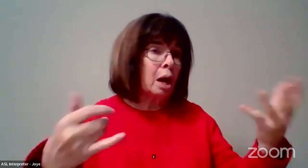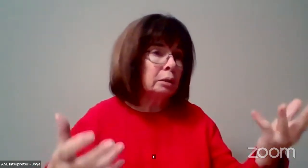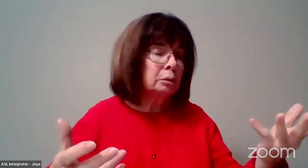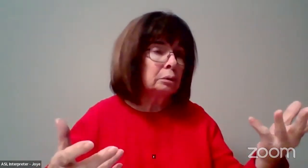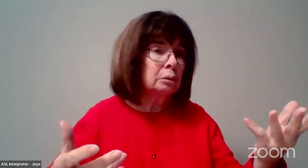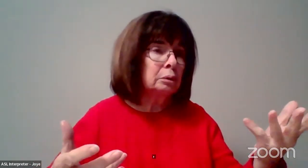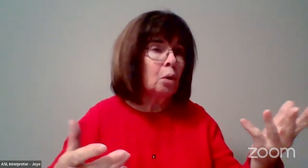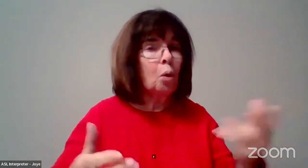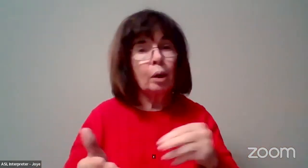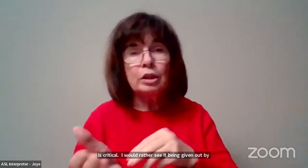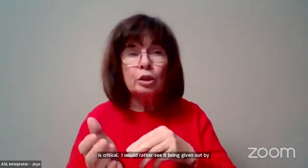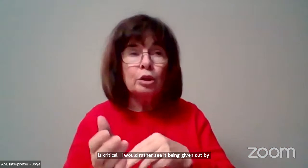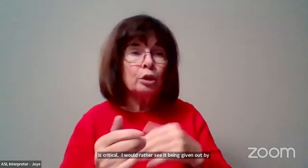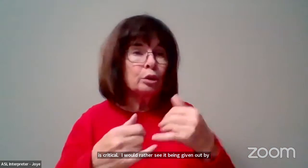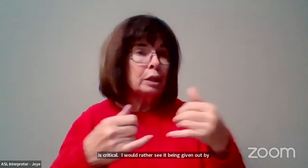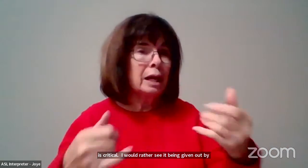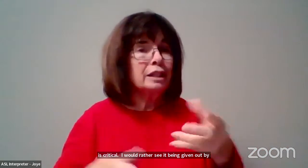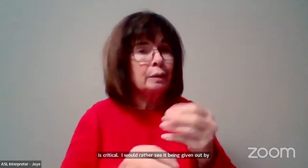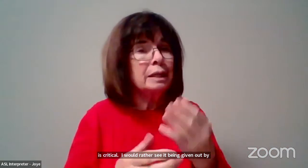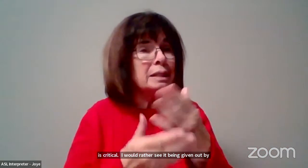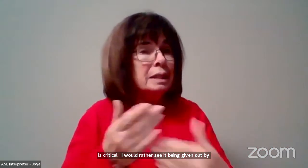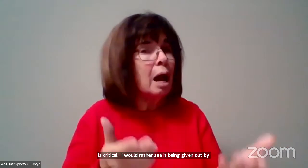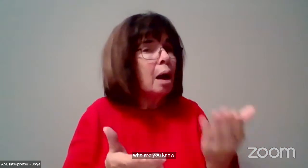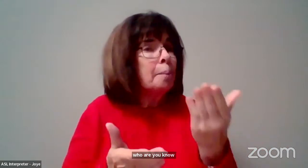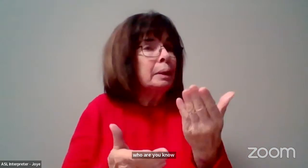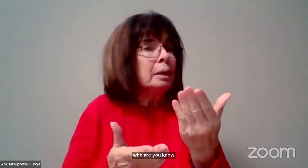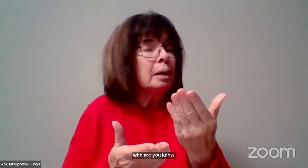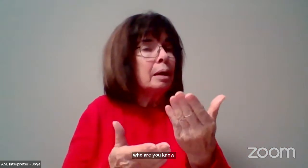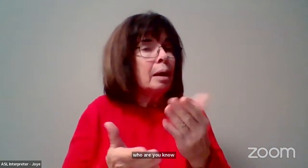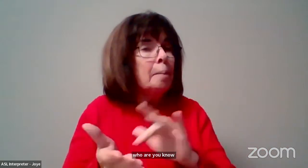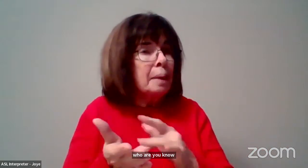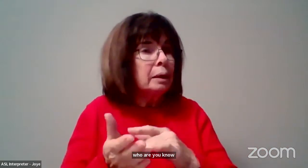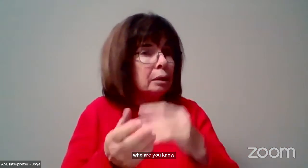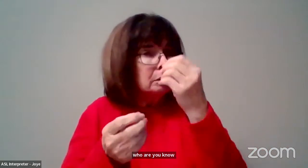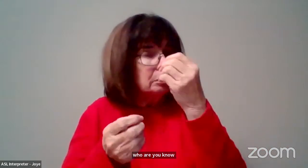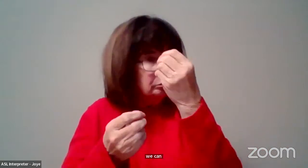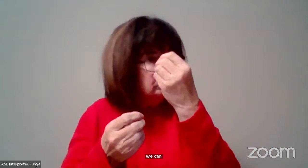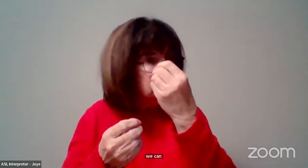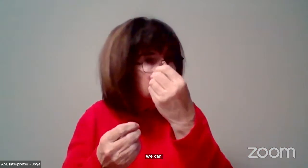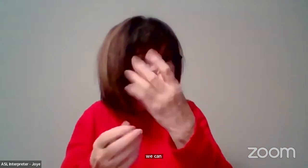medical advice is always helpful. It's better.